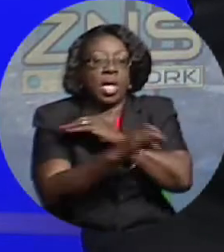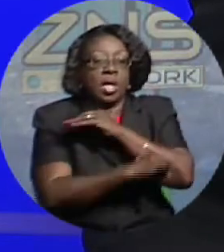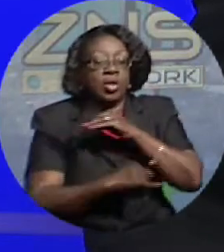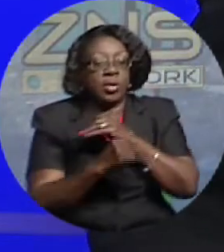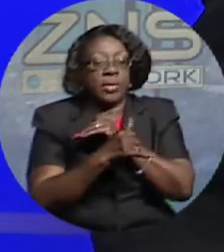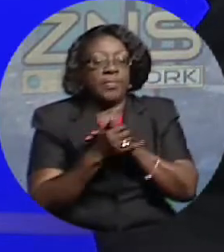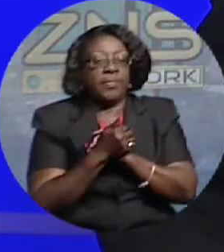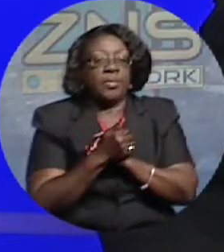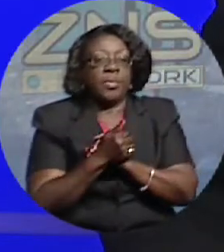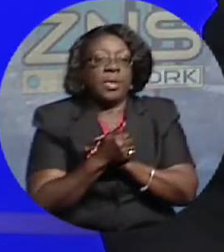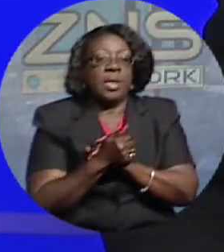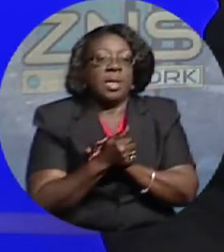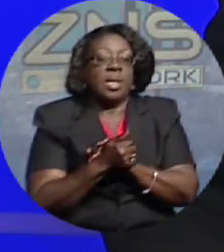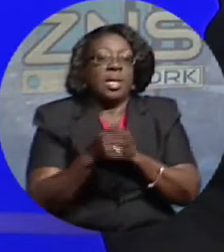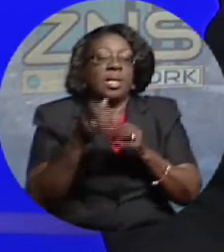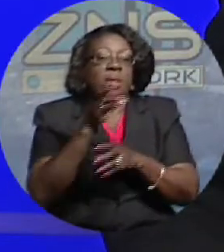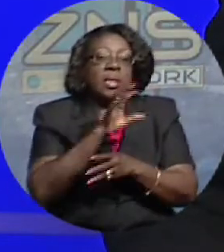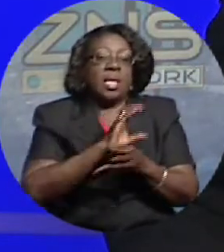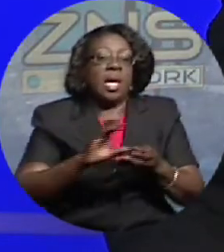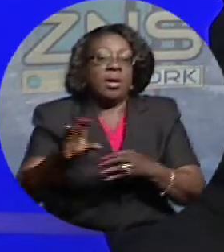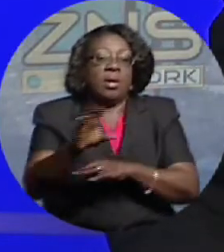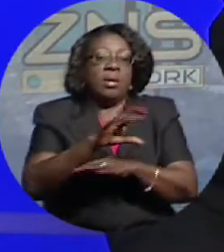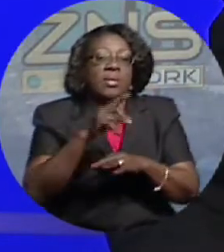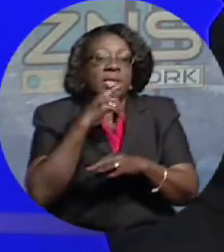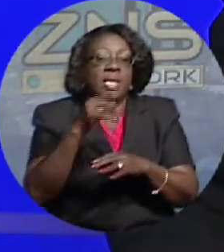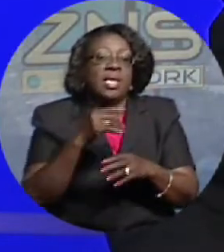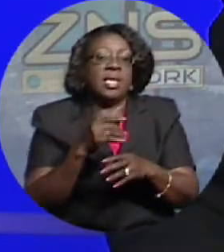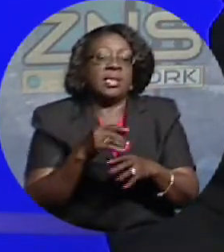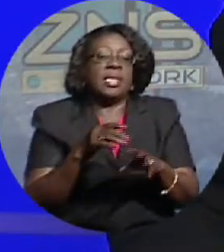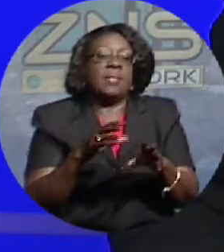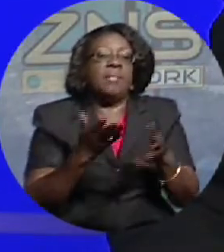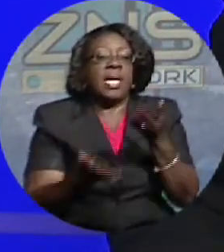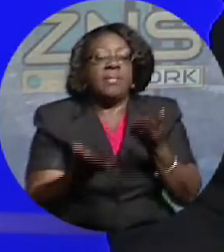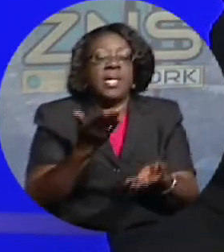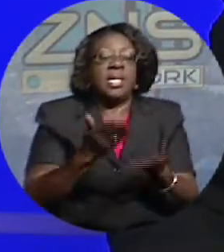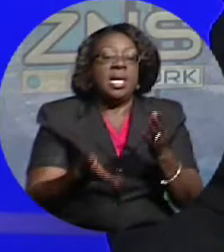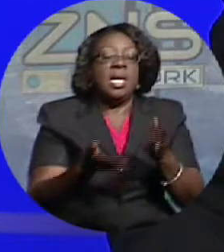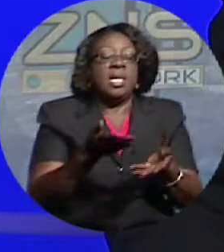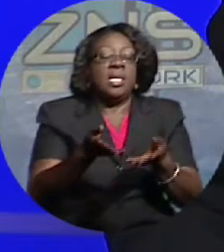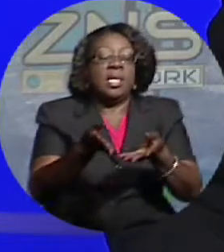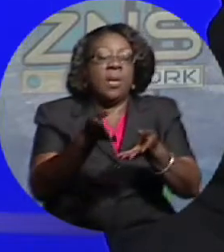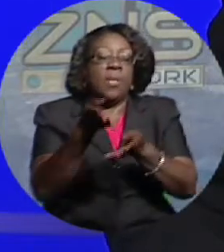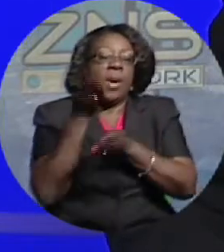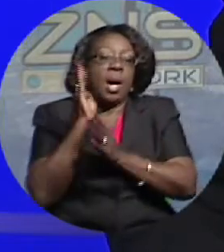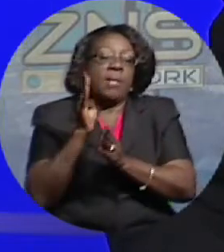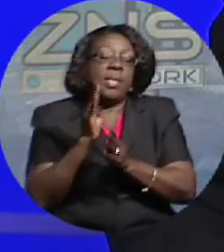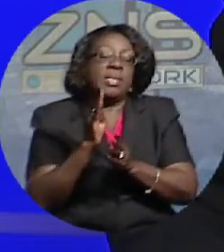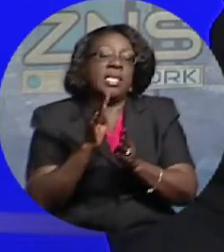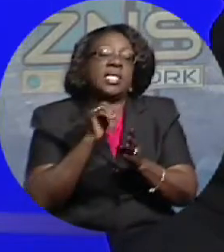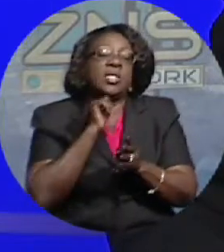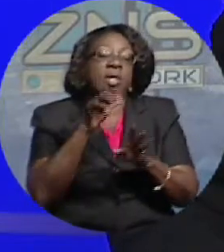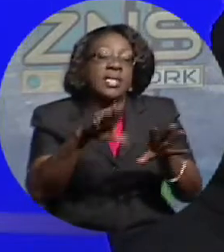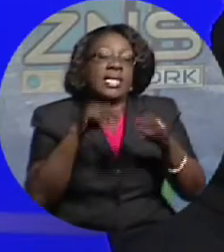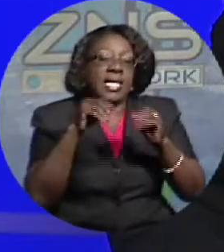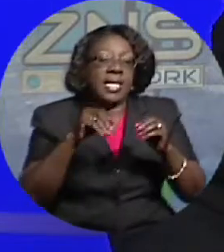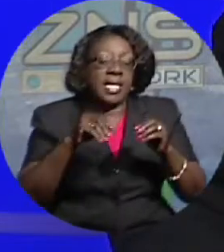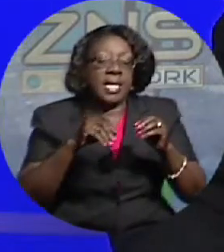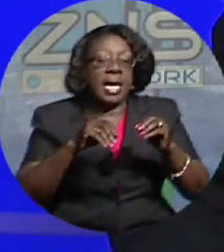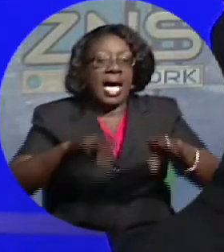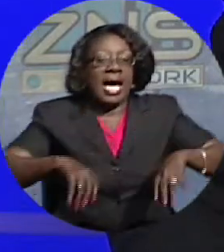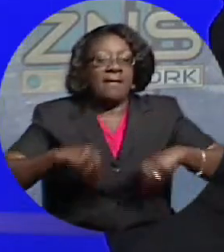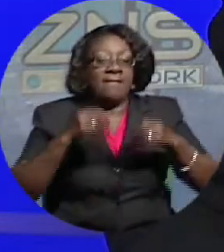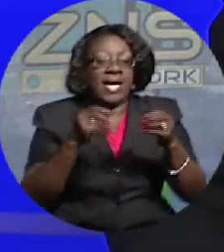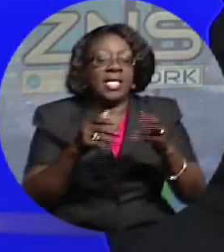CARICOM Forum pushed back, saying that perhaps the Bahamas isn't taking full advantage of what the region has to offer. The Prime Minister said he noted the point and